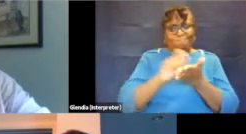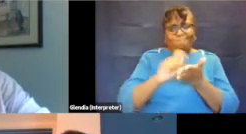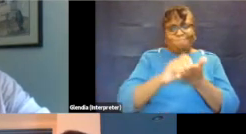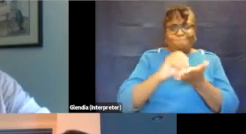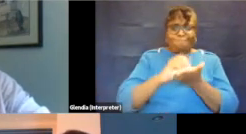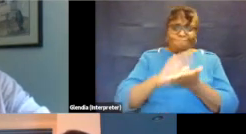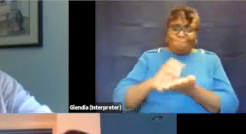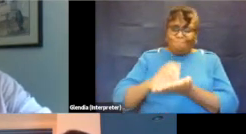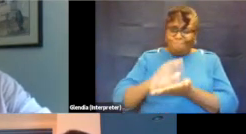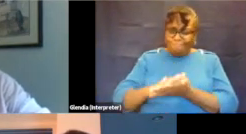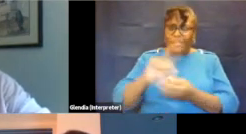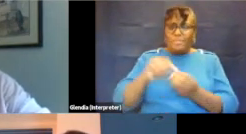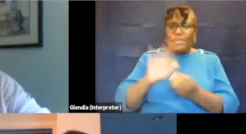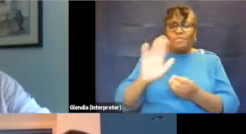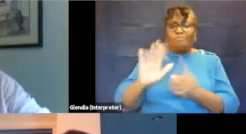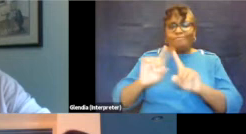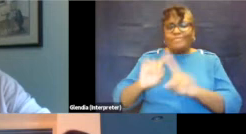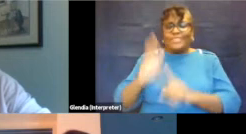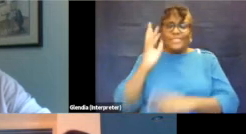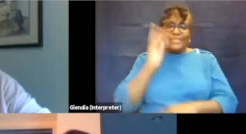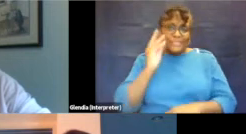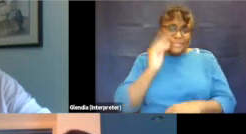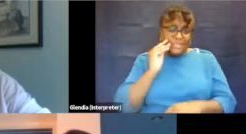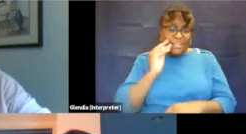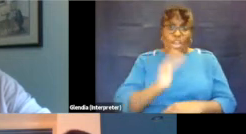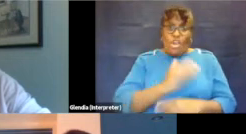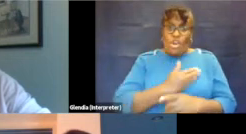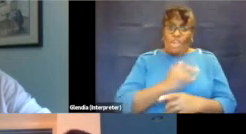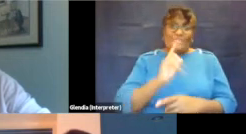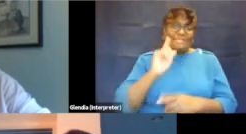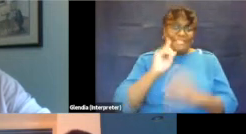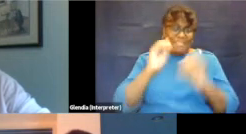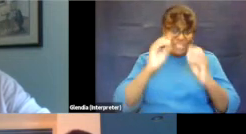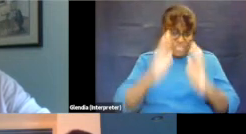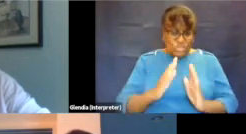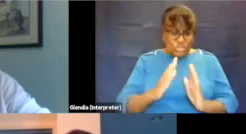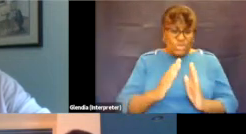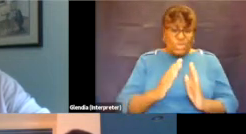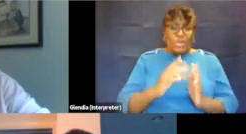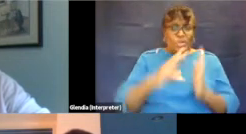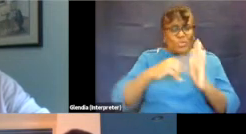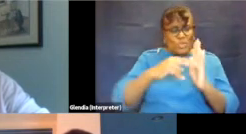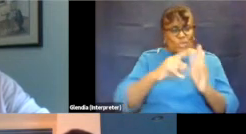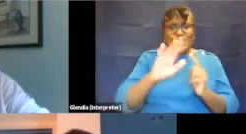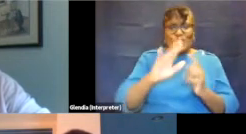in our district read this book with a lot of our students, and they just had some great conversations with it.